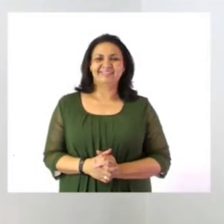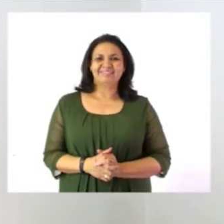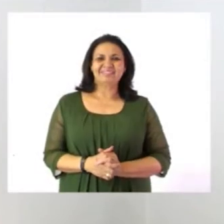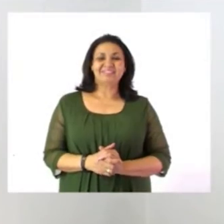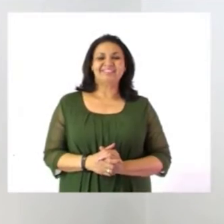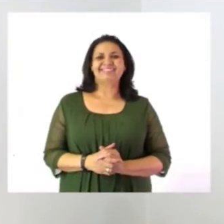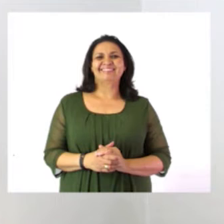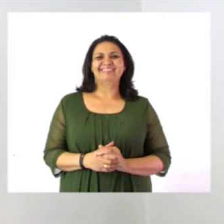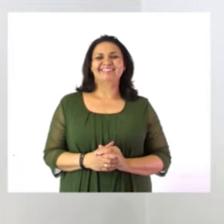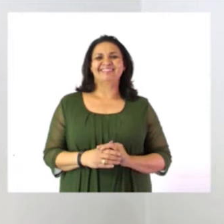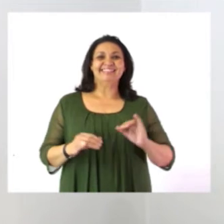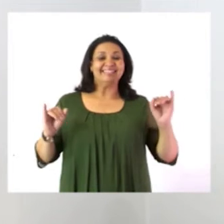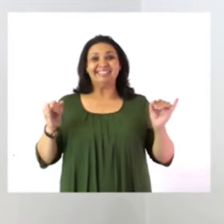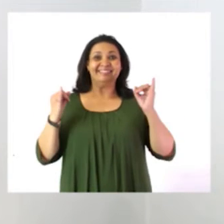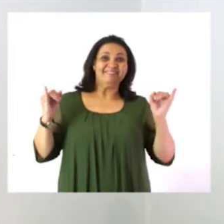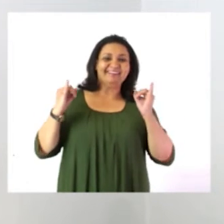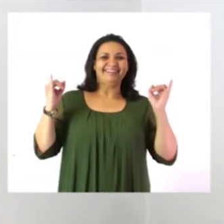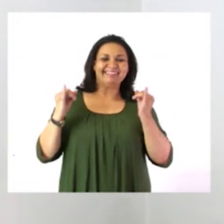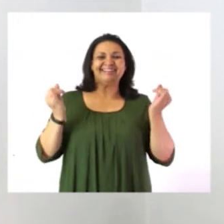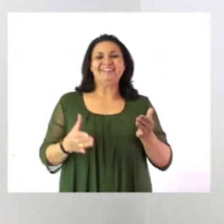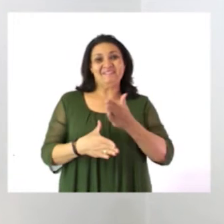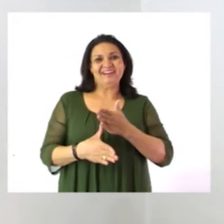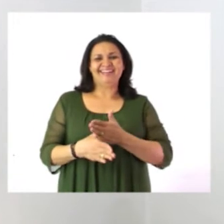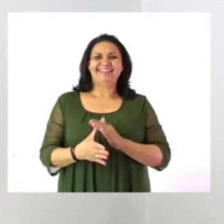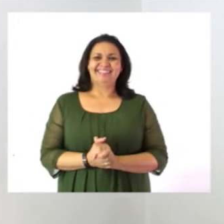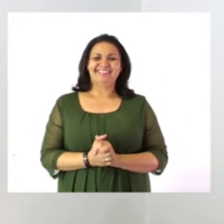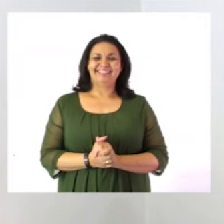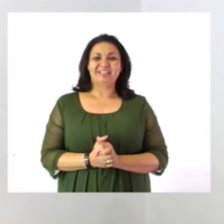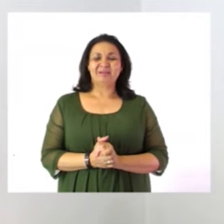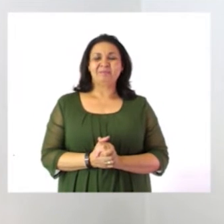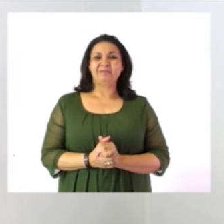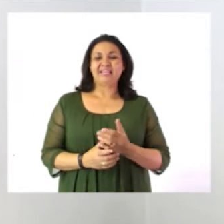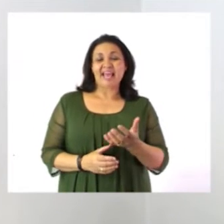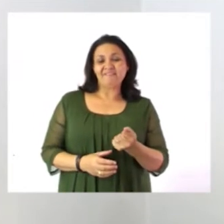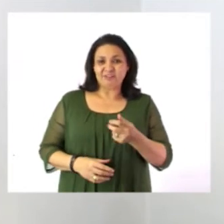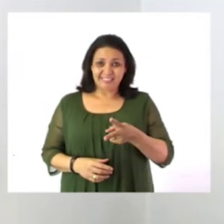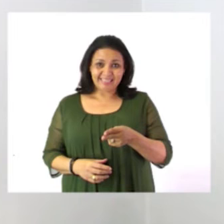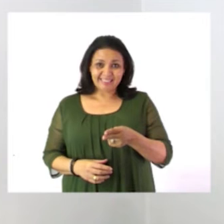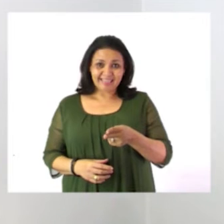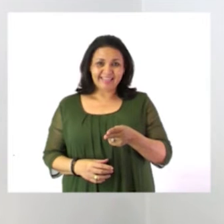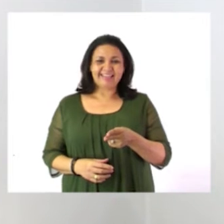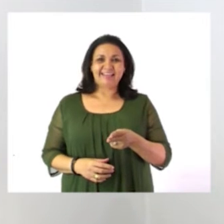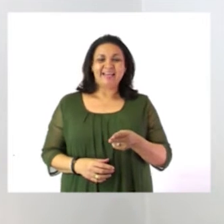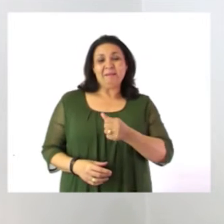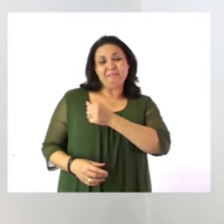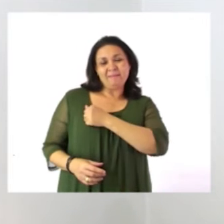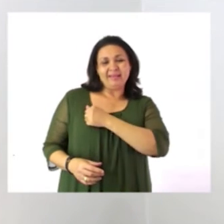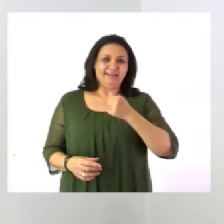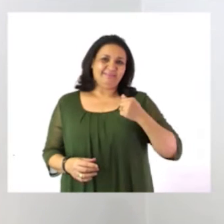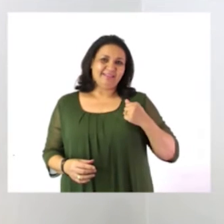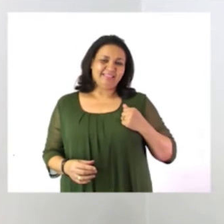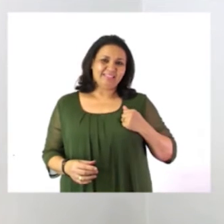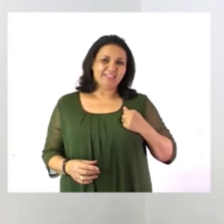I'm sure you are ready for this fun activity. You need to have your scissor, and you need mommy or daddy